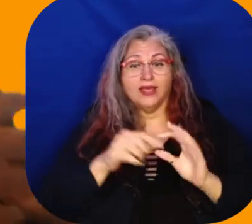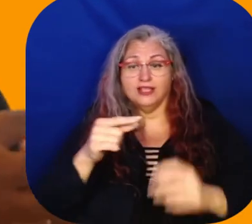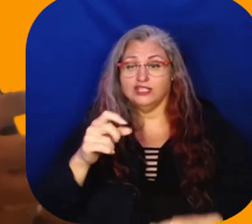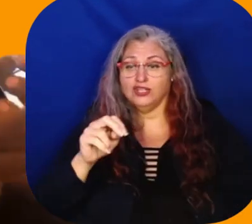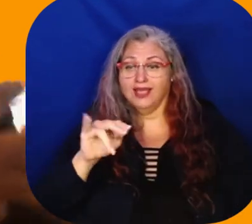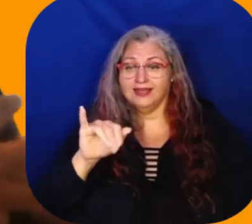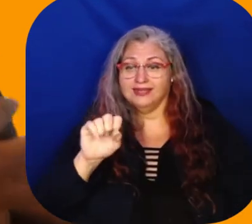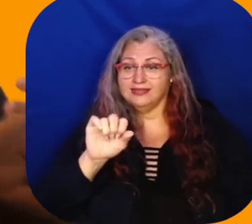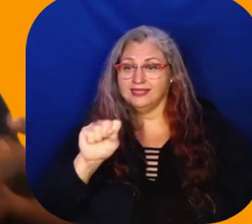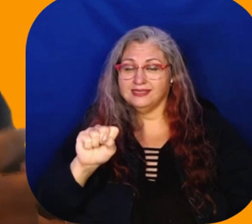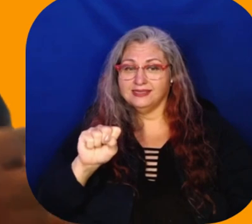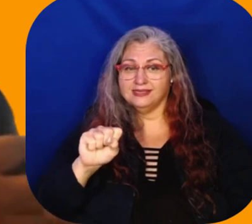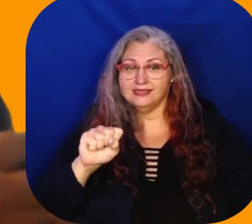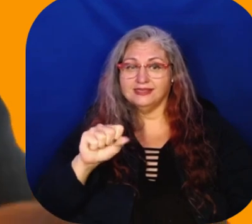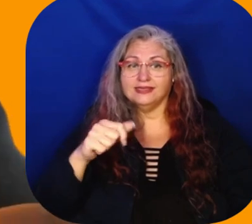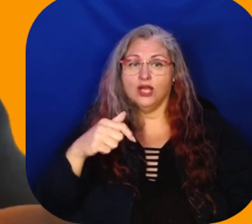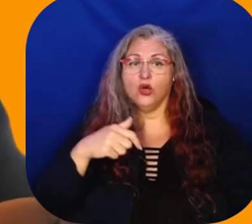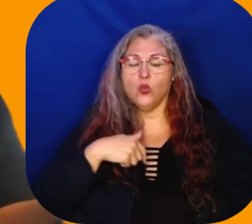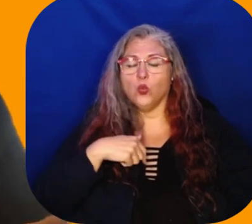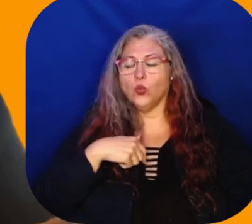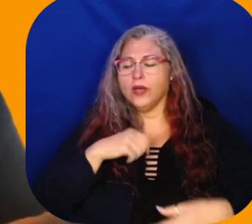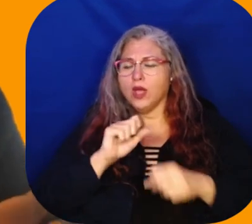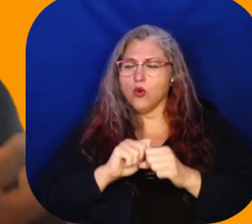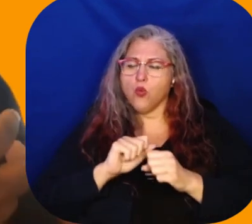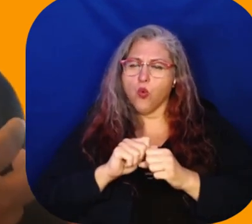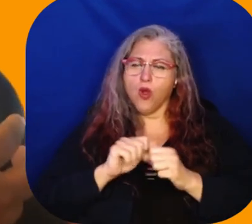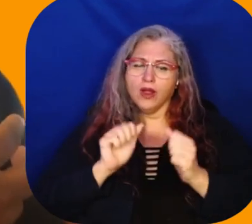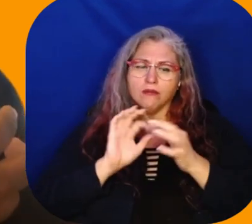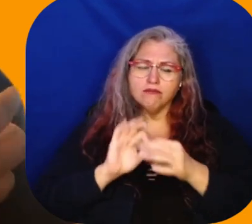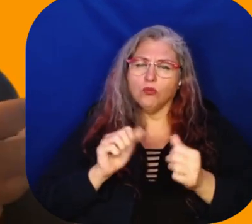do so much work around fear.